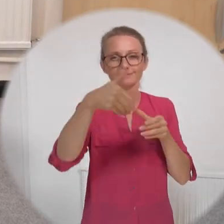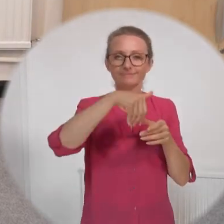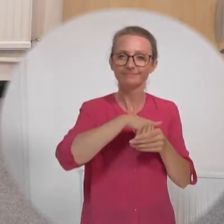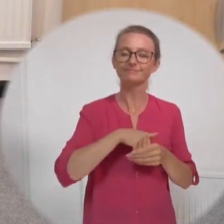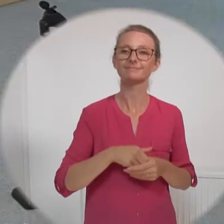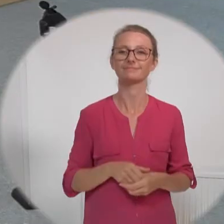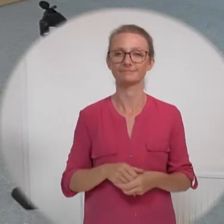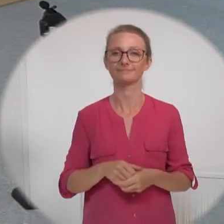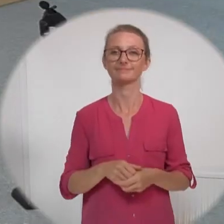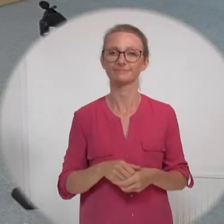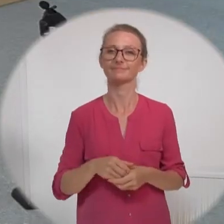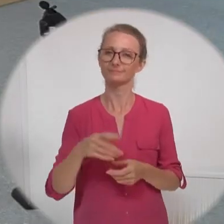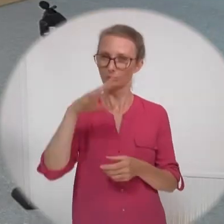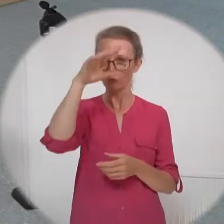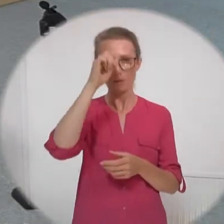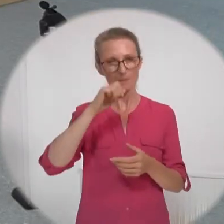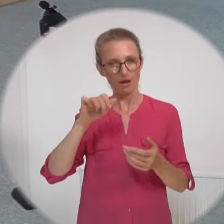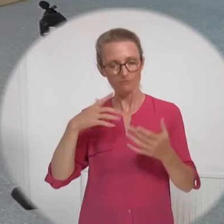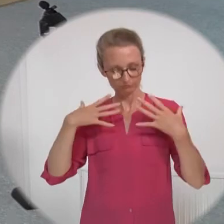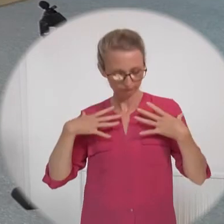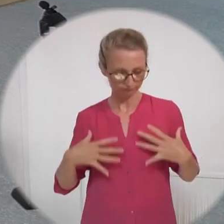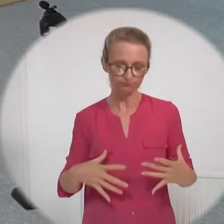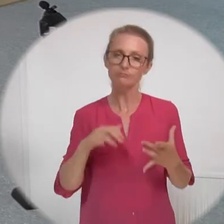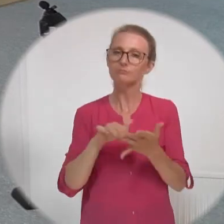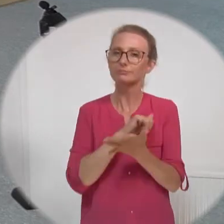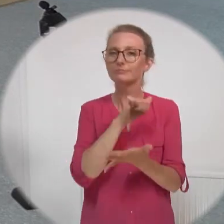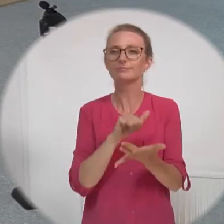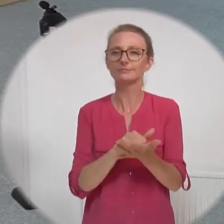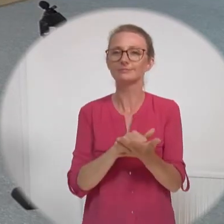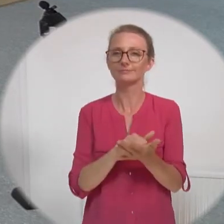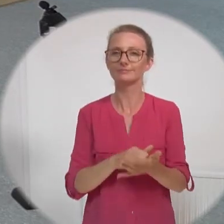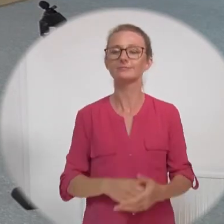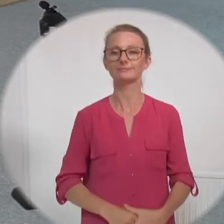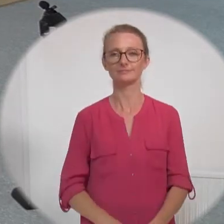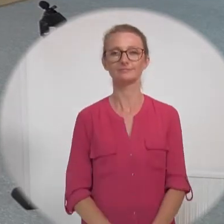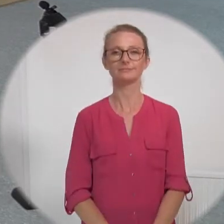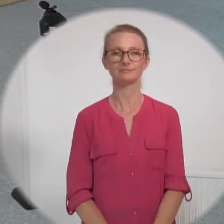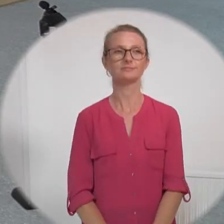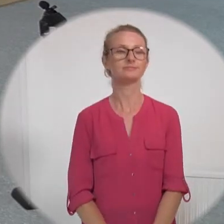So again, starting from a good posture, and then what happens is hands come up,